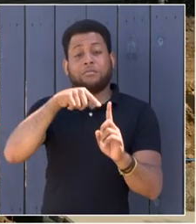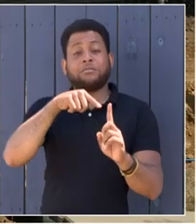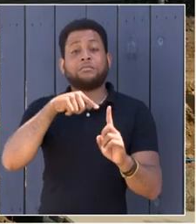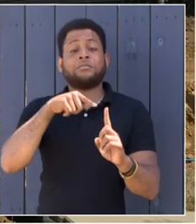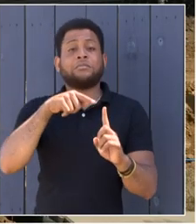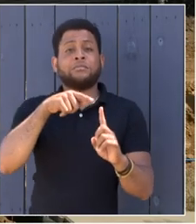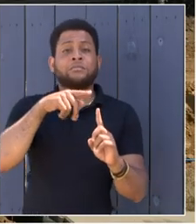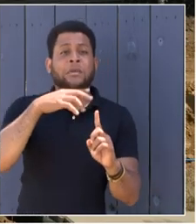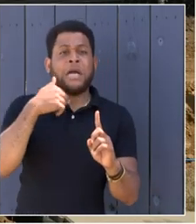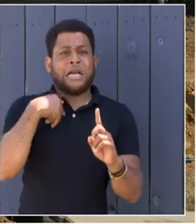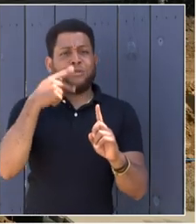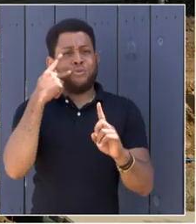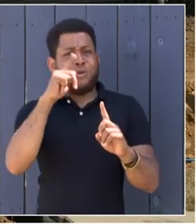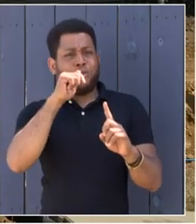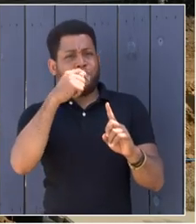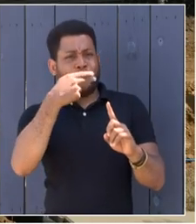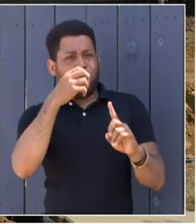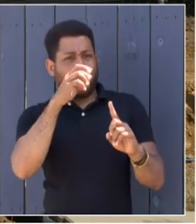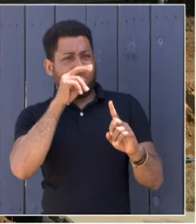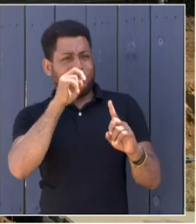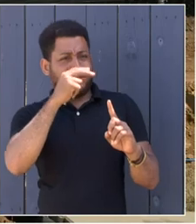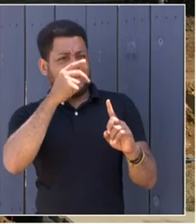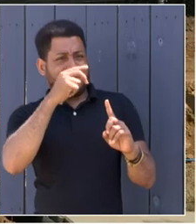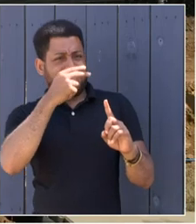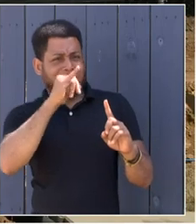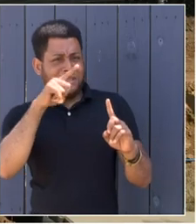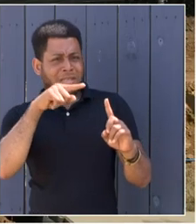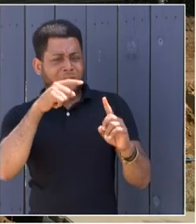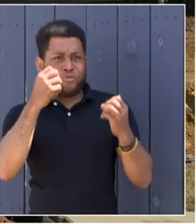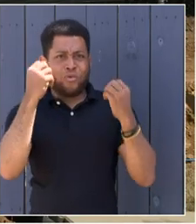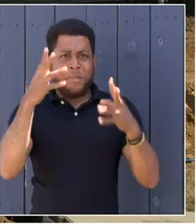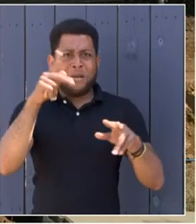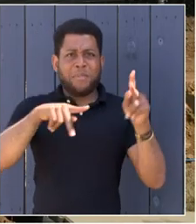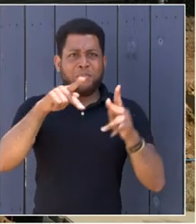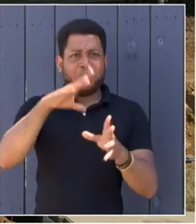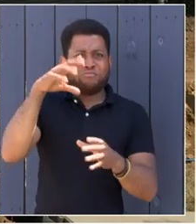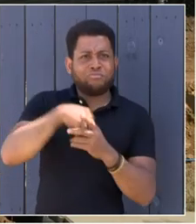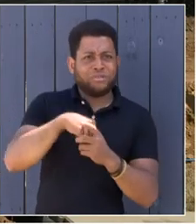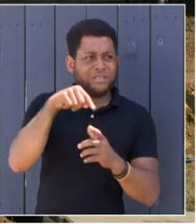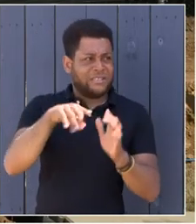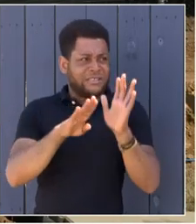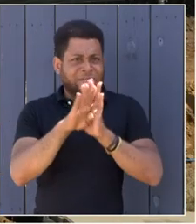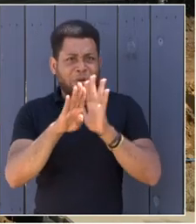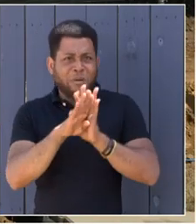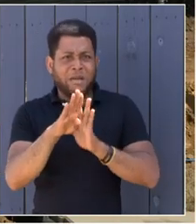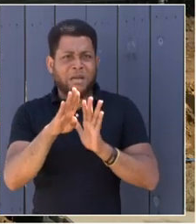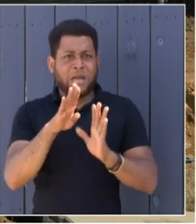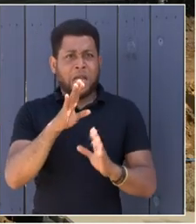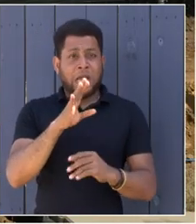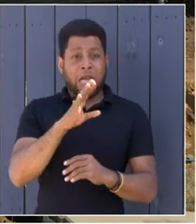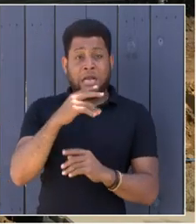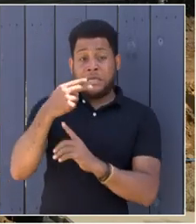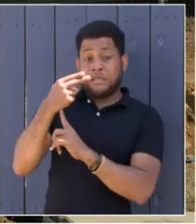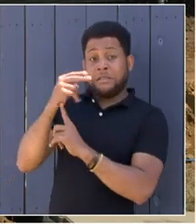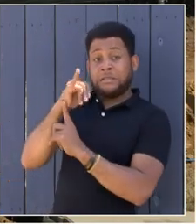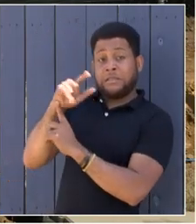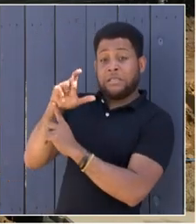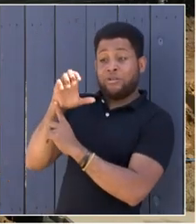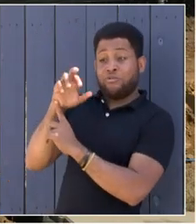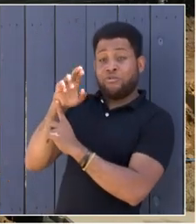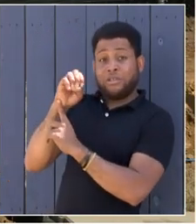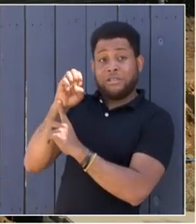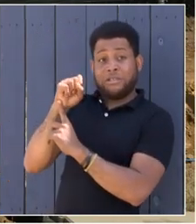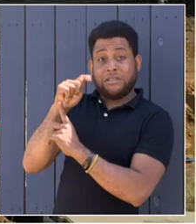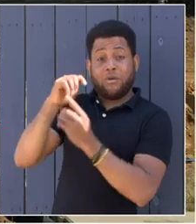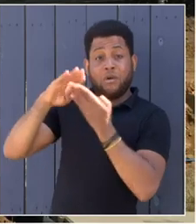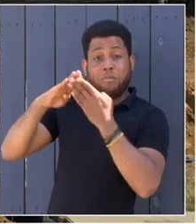many who have been so crucial to this development. The Hillcrest Community Association. Let's